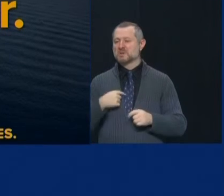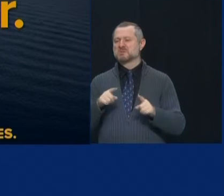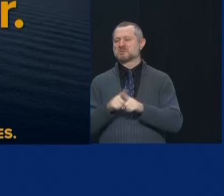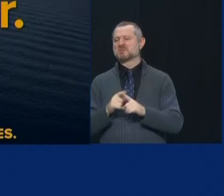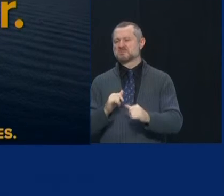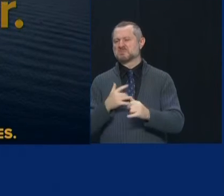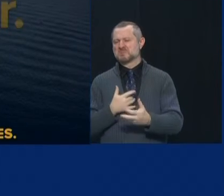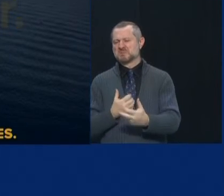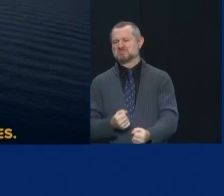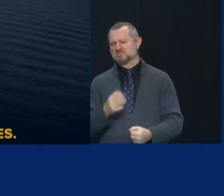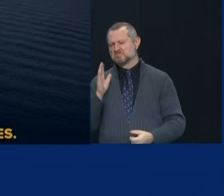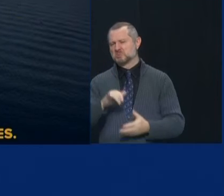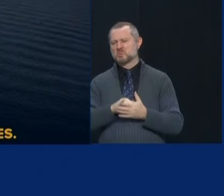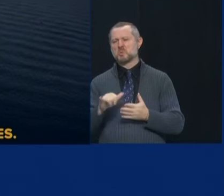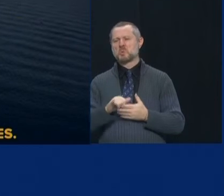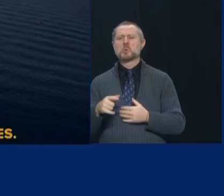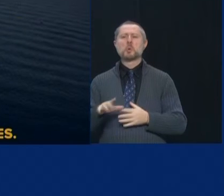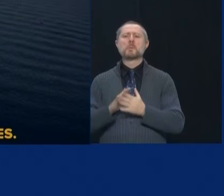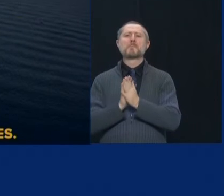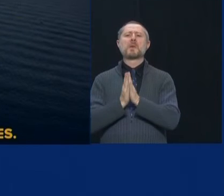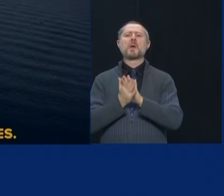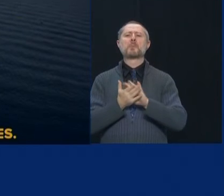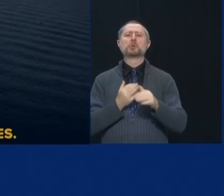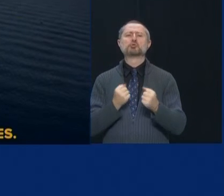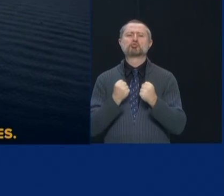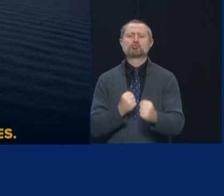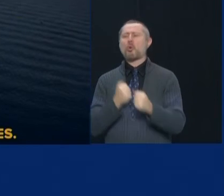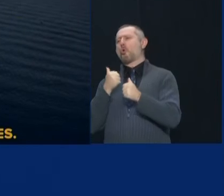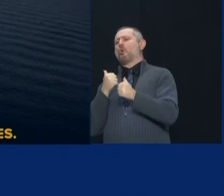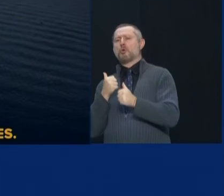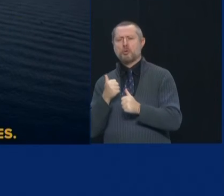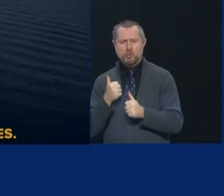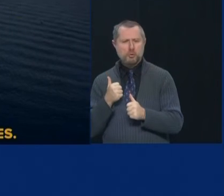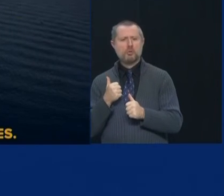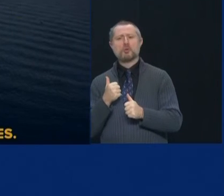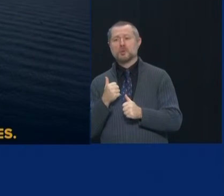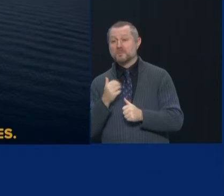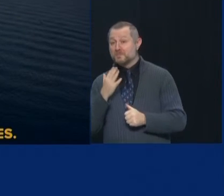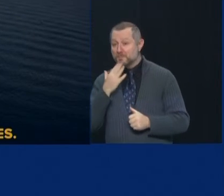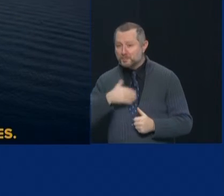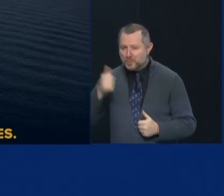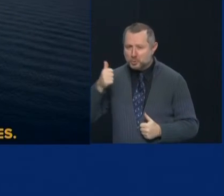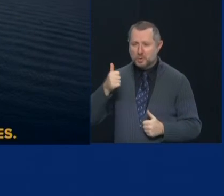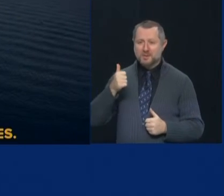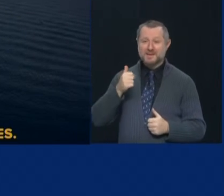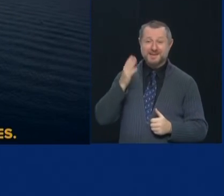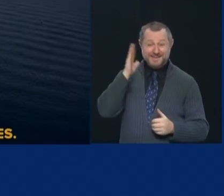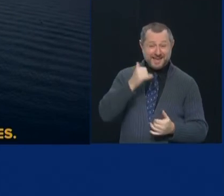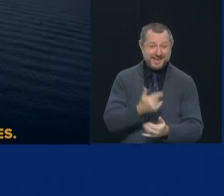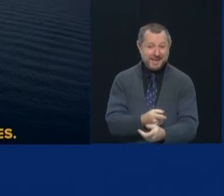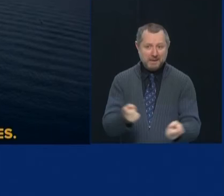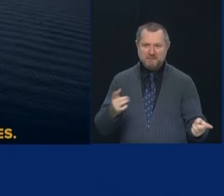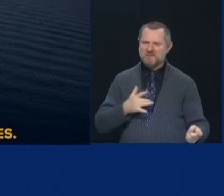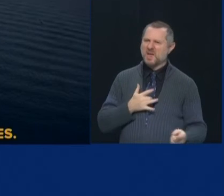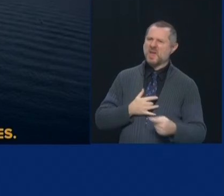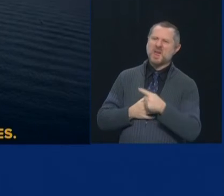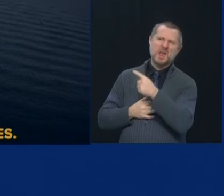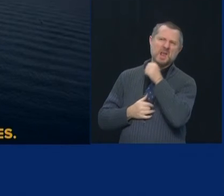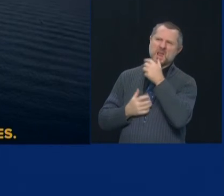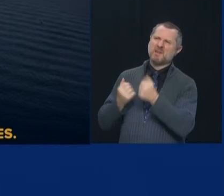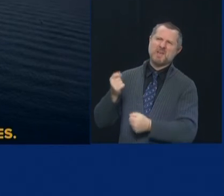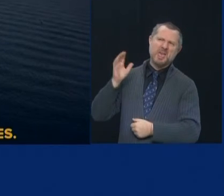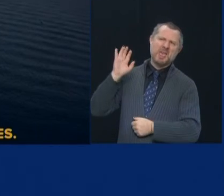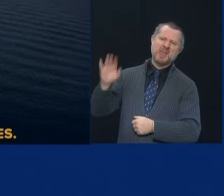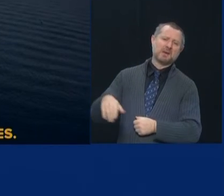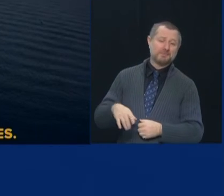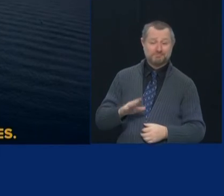be stronger and better for it. I know that you don't see it now, but this has been a global period